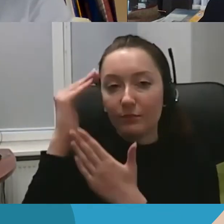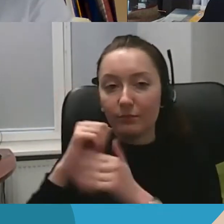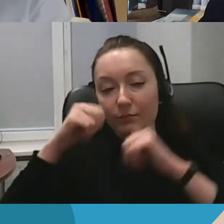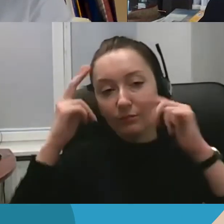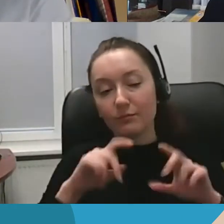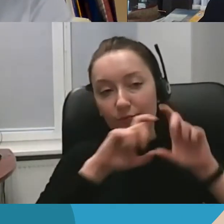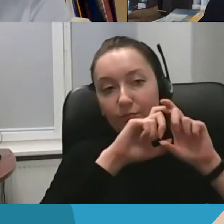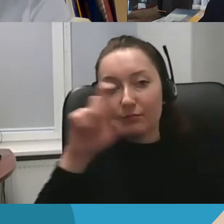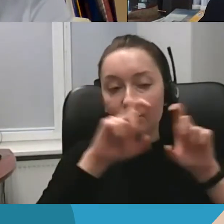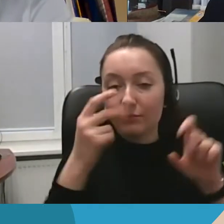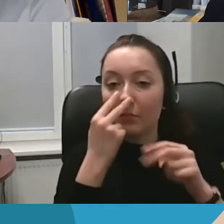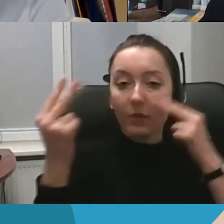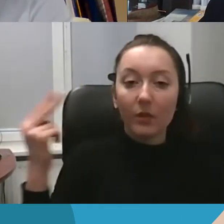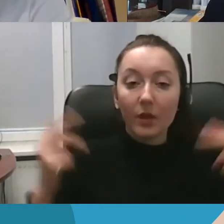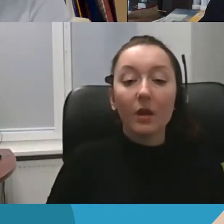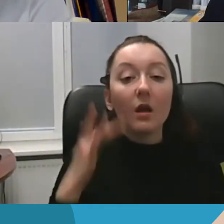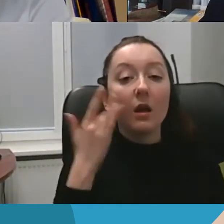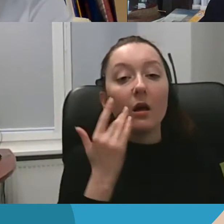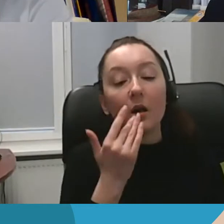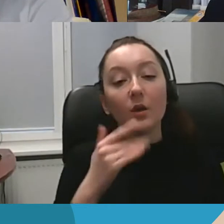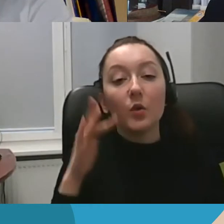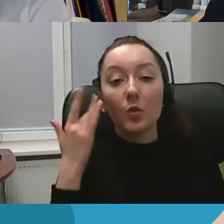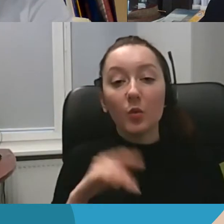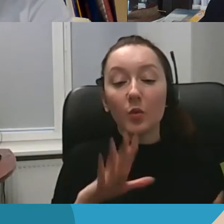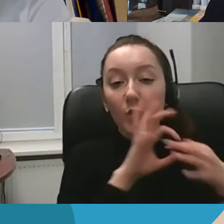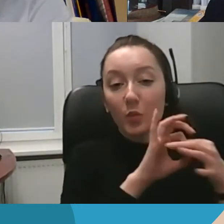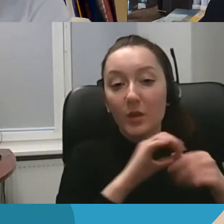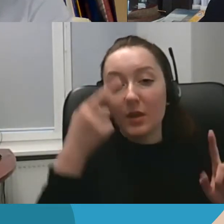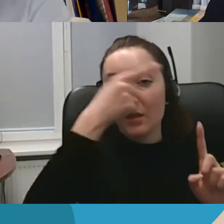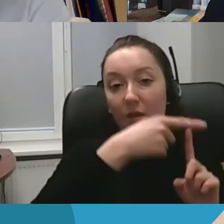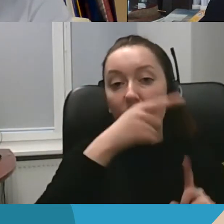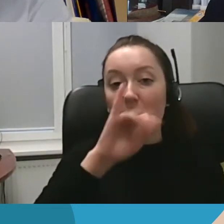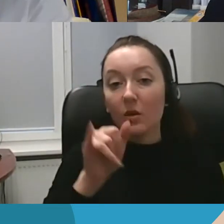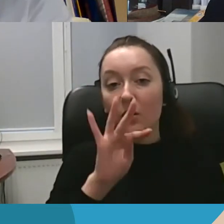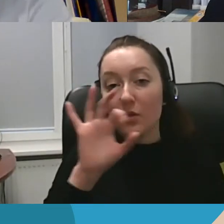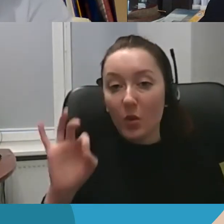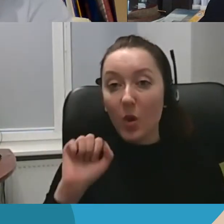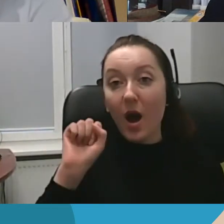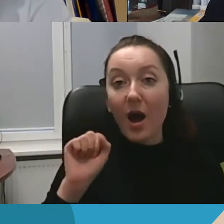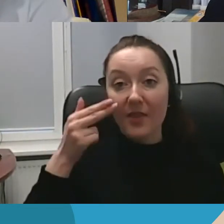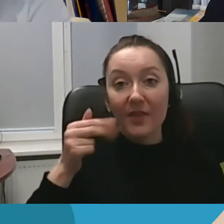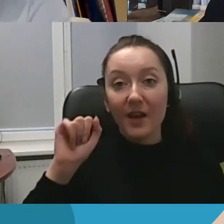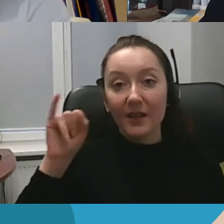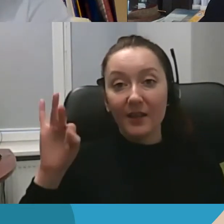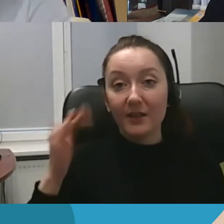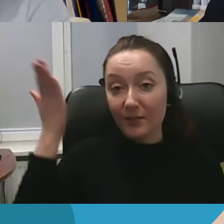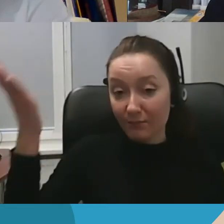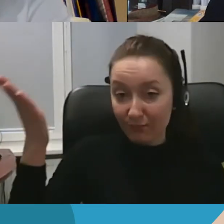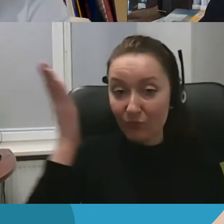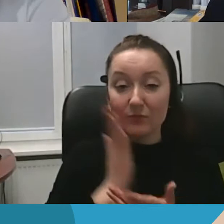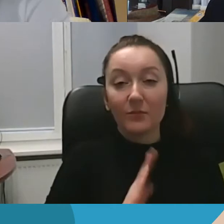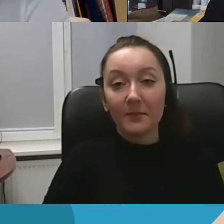United Nations. And we have Anaïs here, a good friend of mine, a scholar and academic,